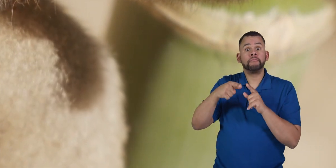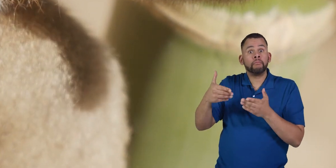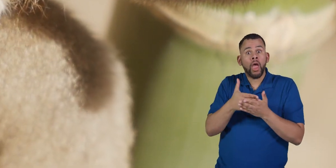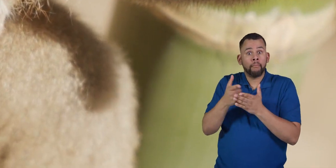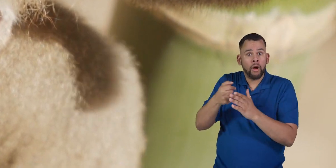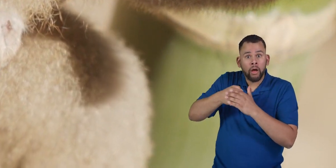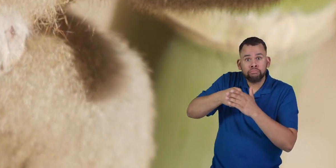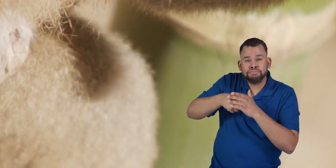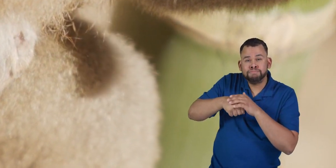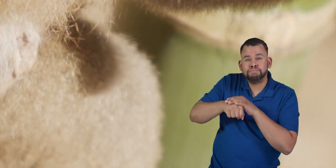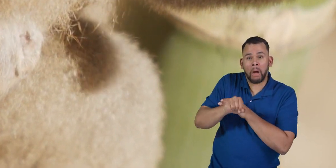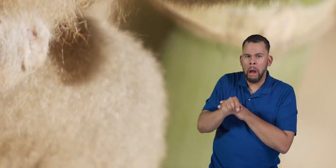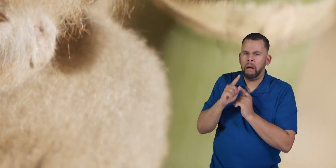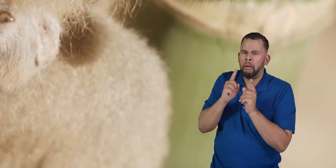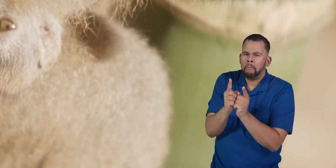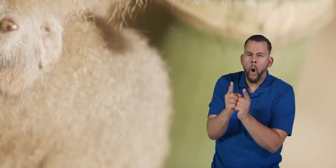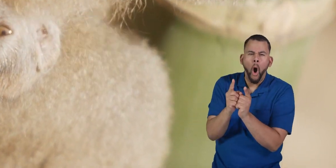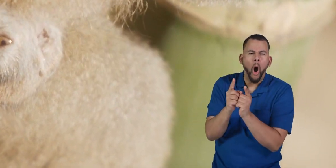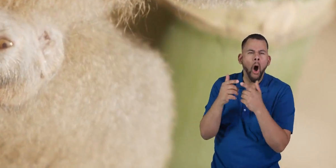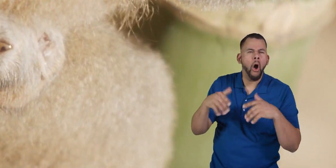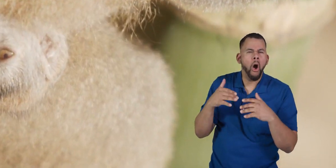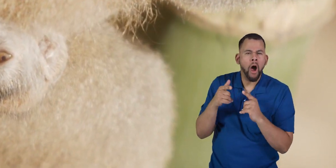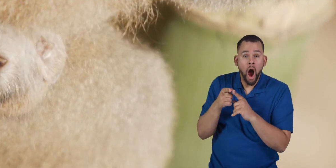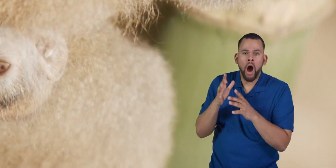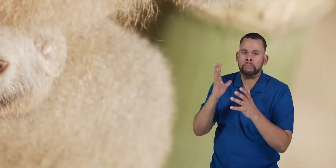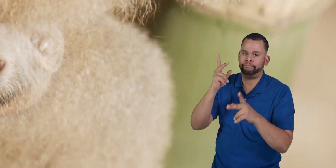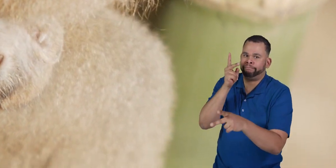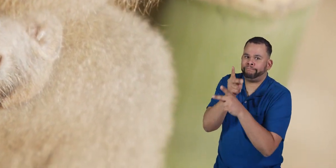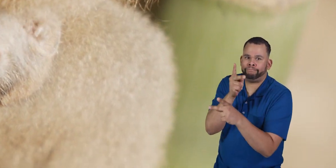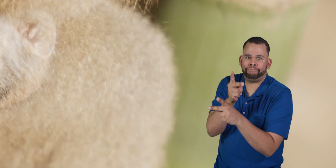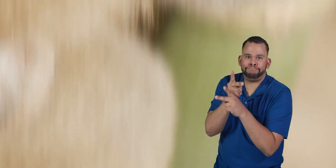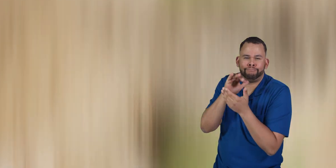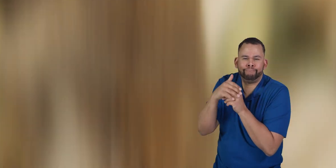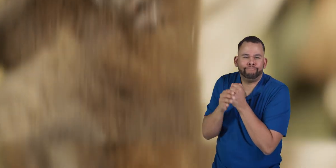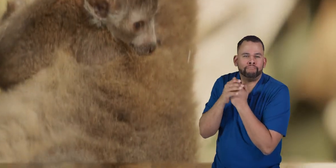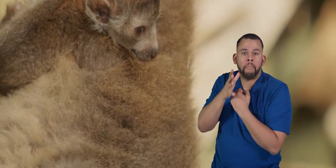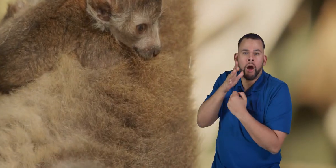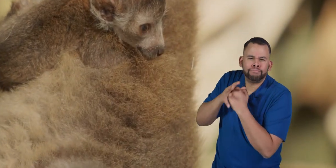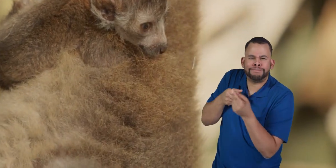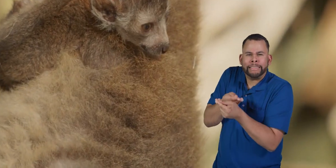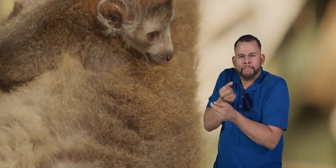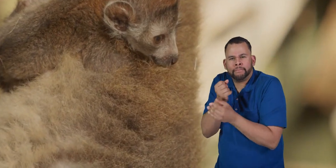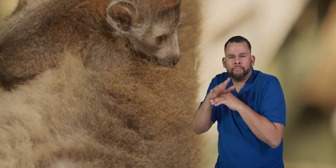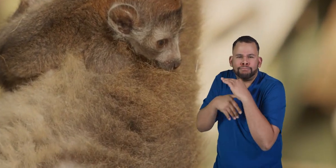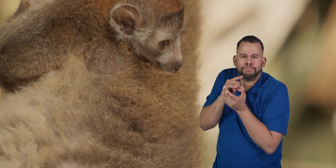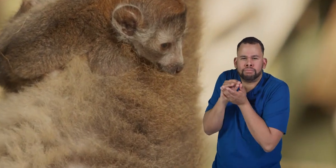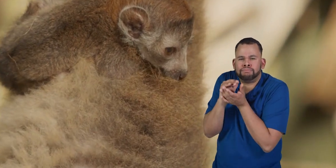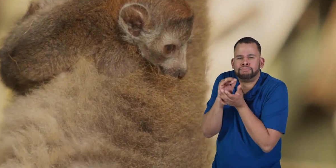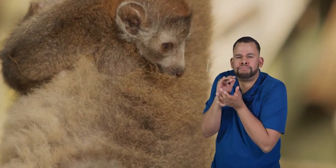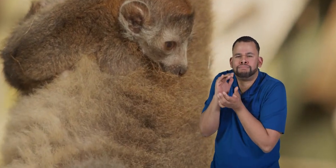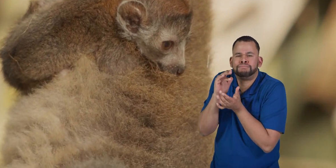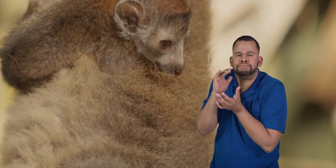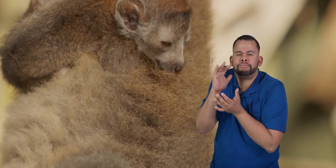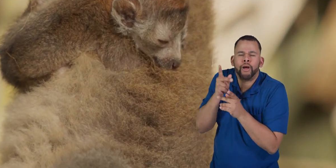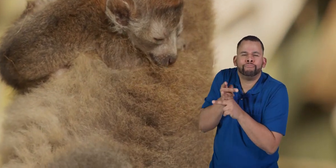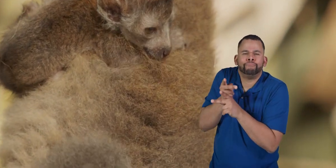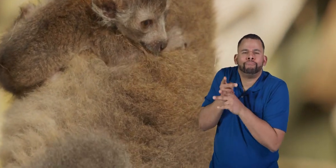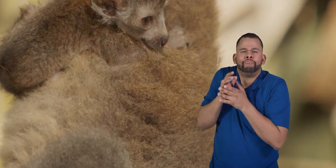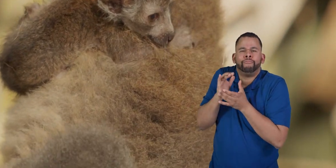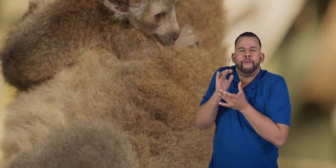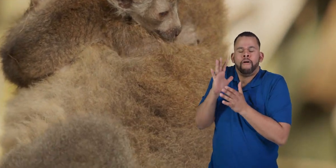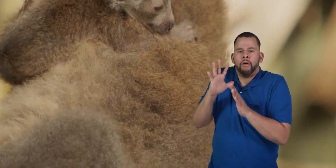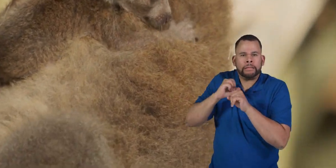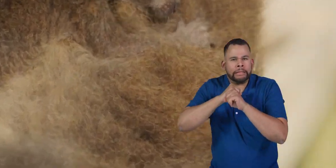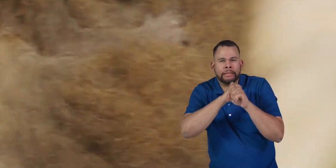baby lemurs are born they are very tiny and need lots of care their moms take good care of them by feeding them milk